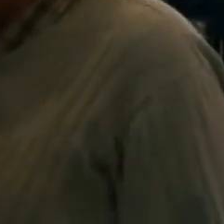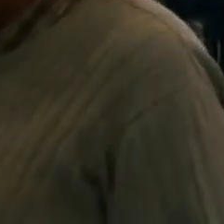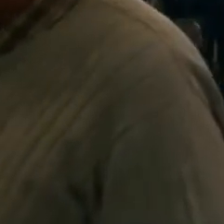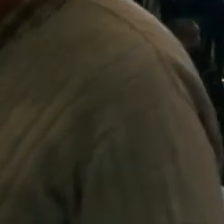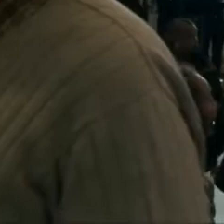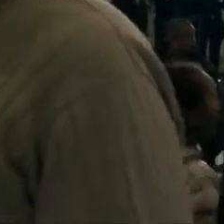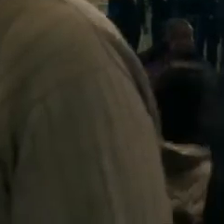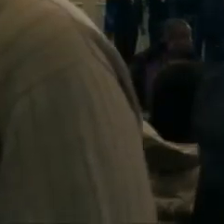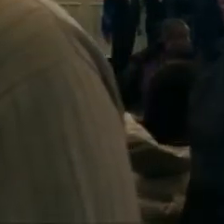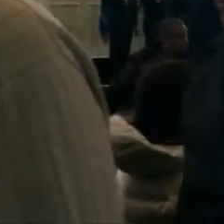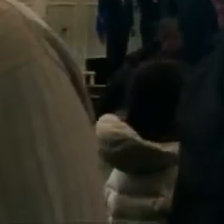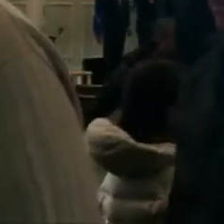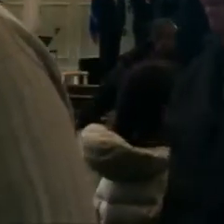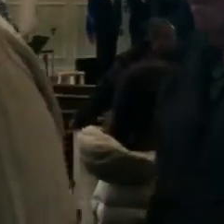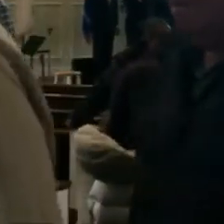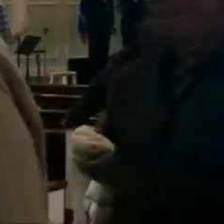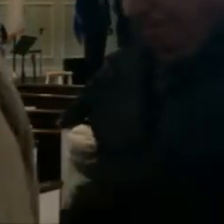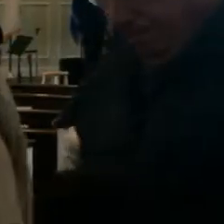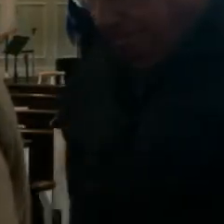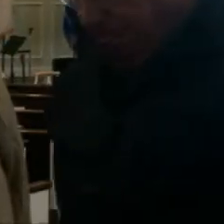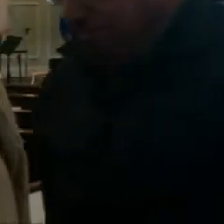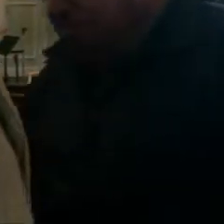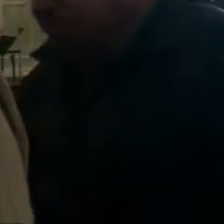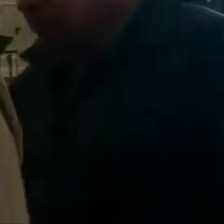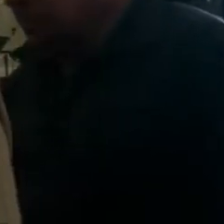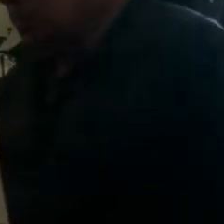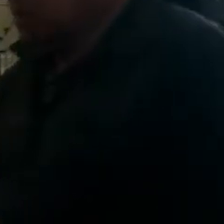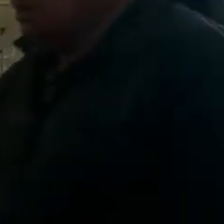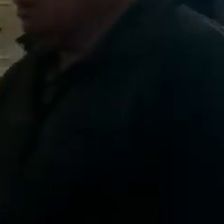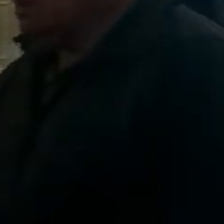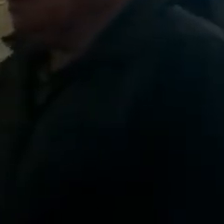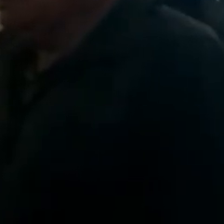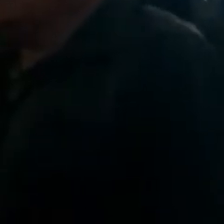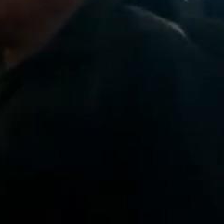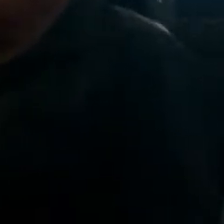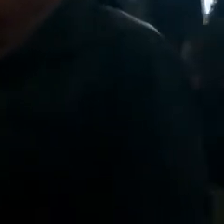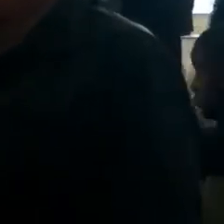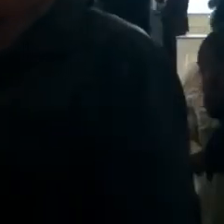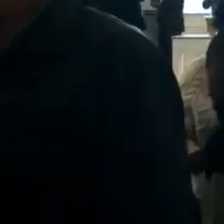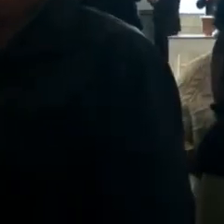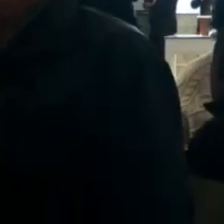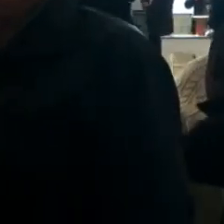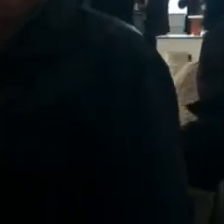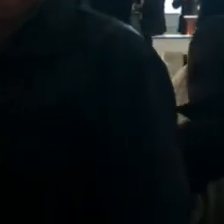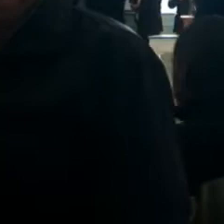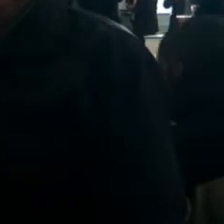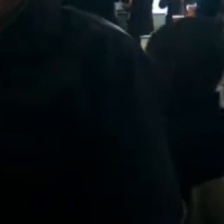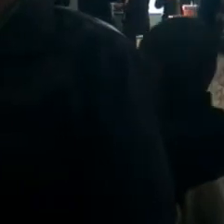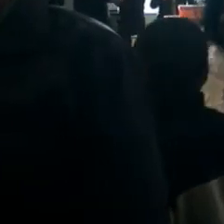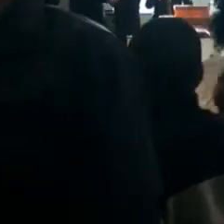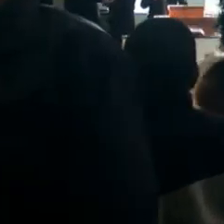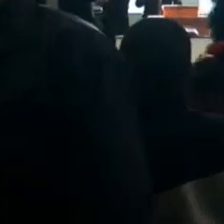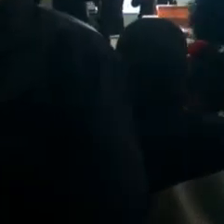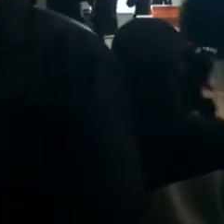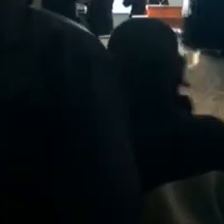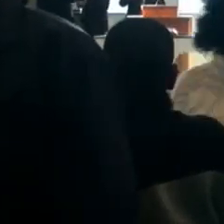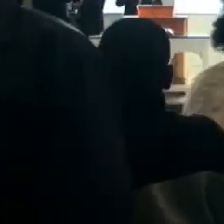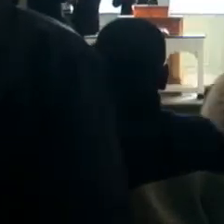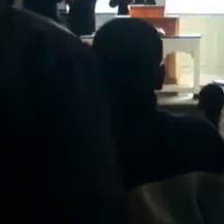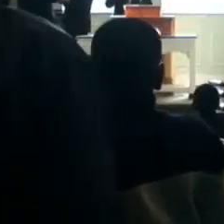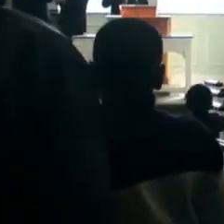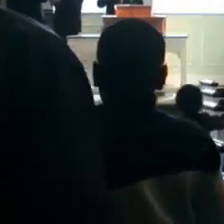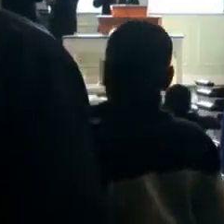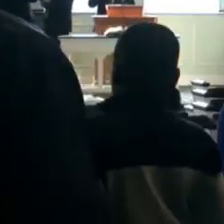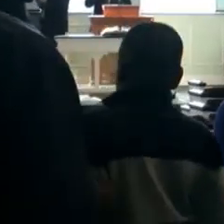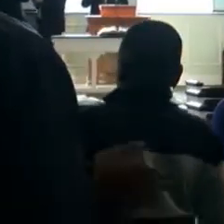like Jehovah. Behold, he comes, riding on the clouds,